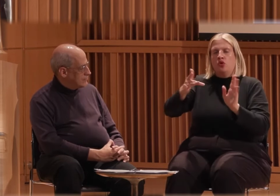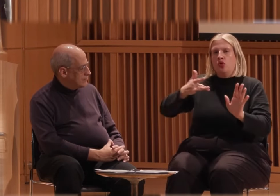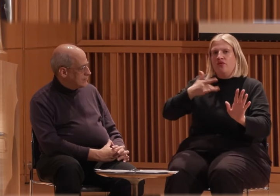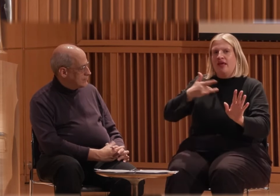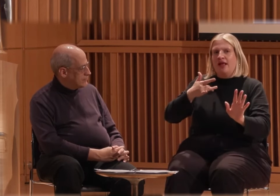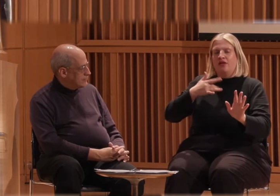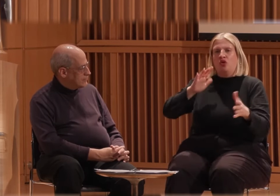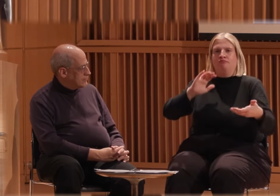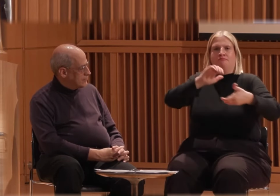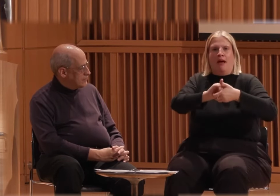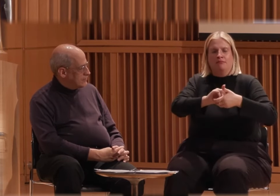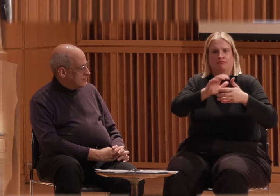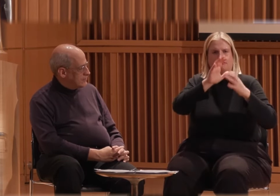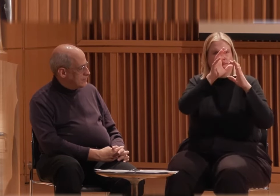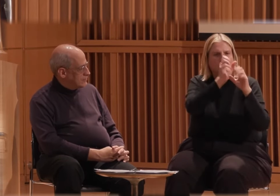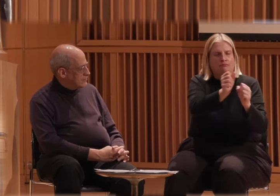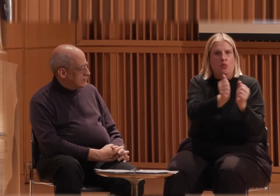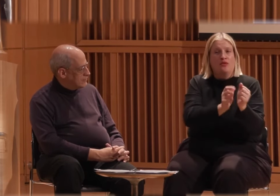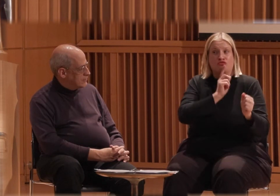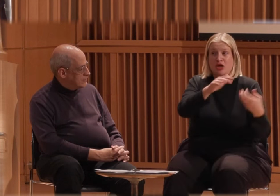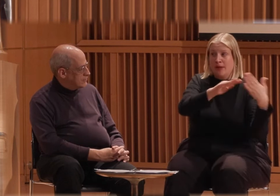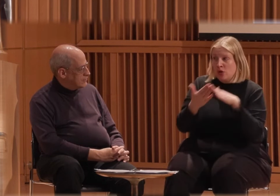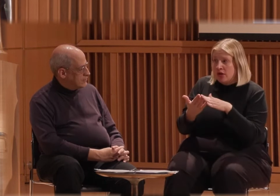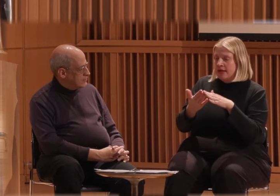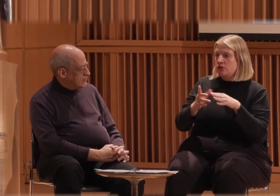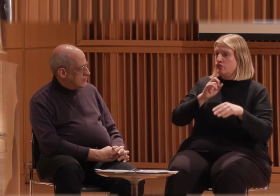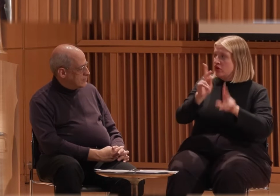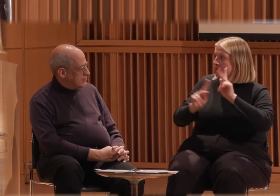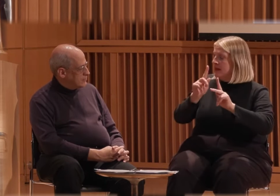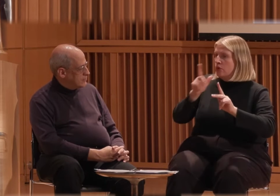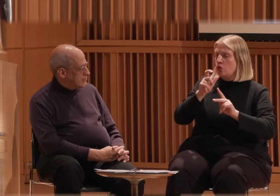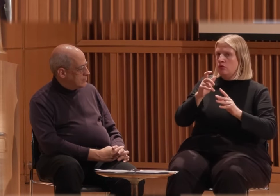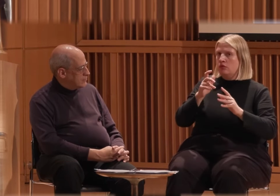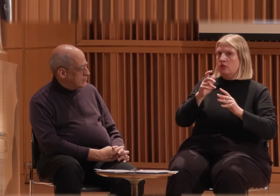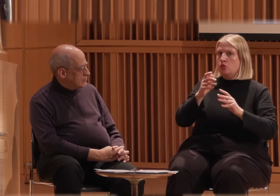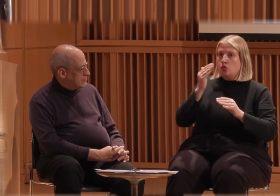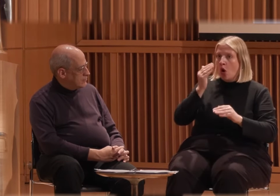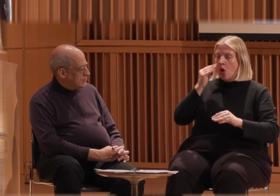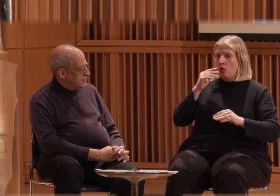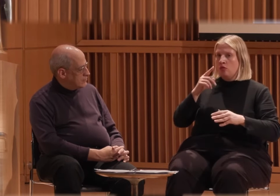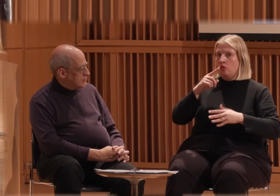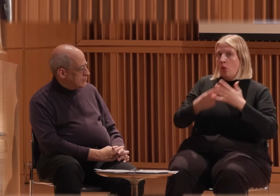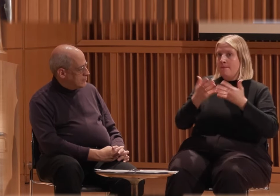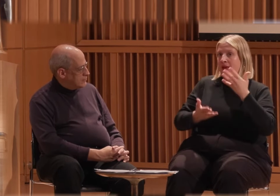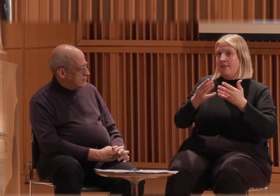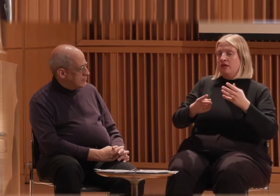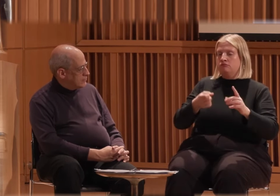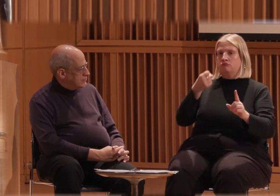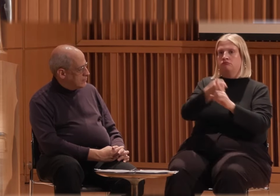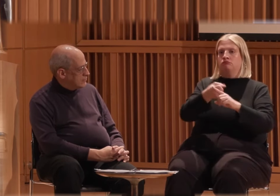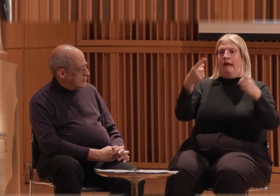real communities, we get compelling stories about what might be going awry soon before a disaster